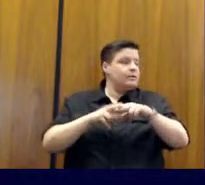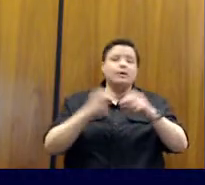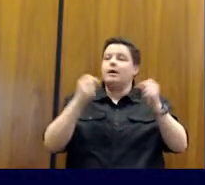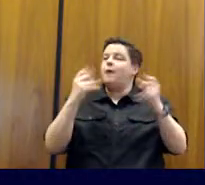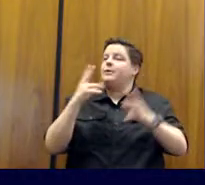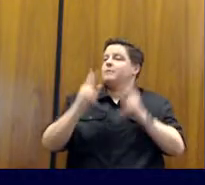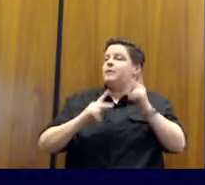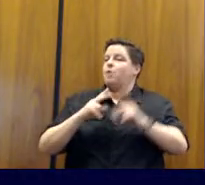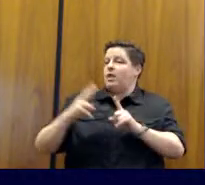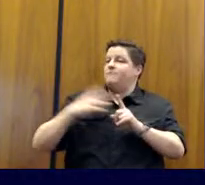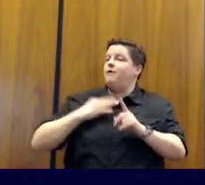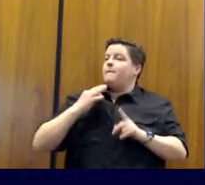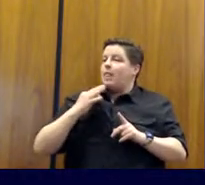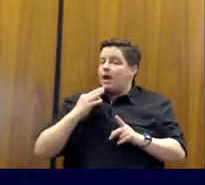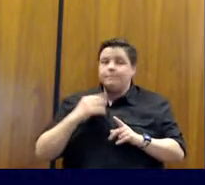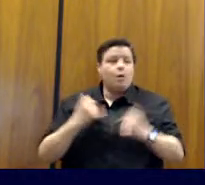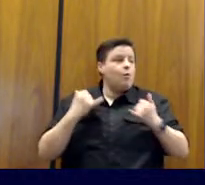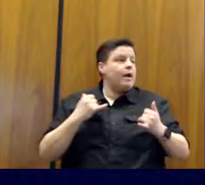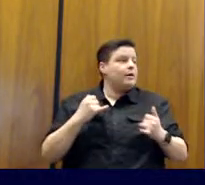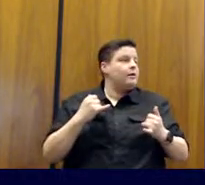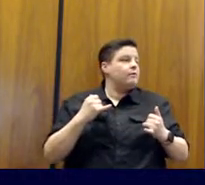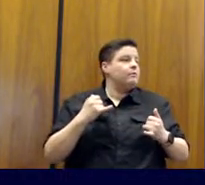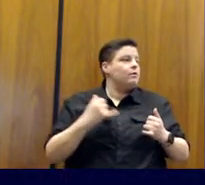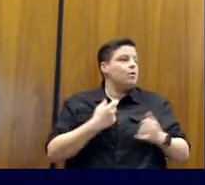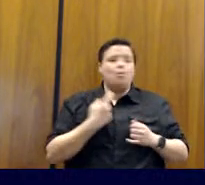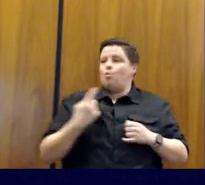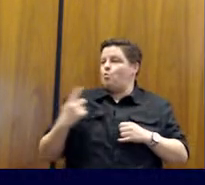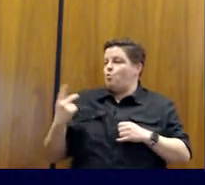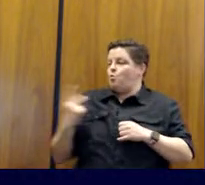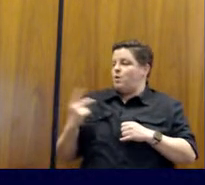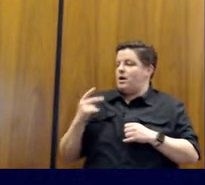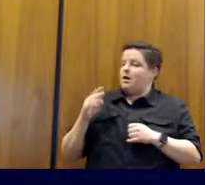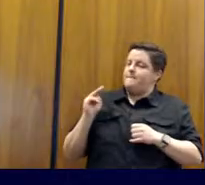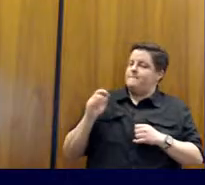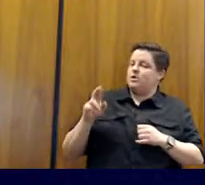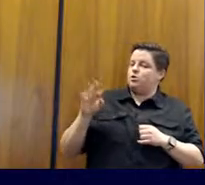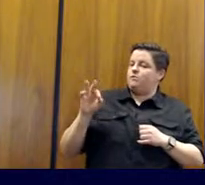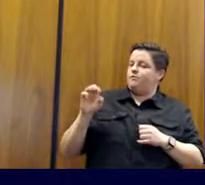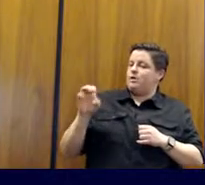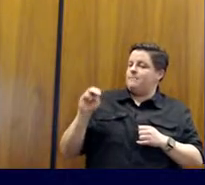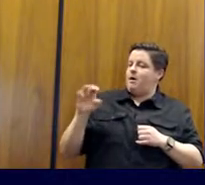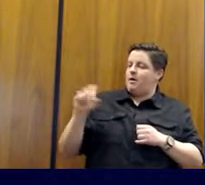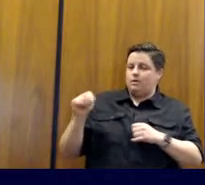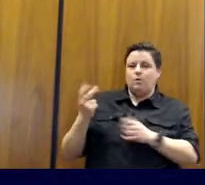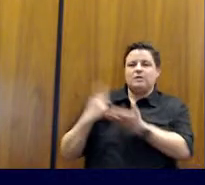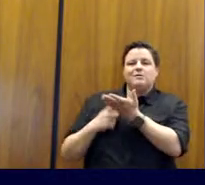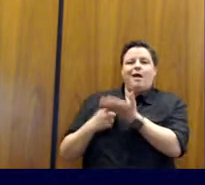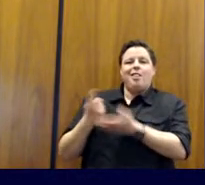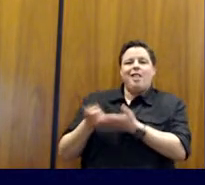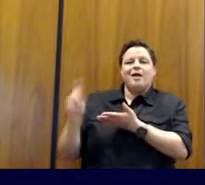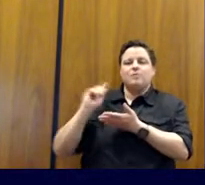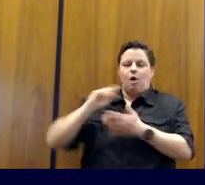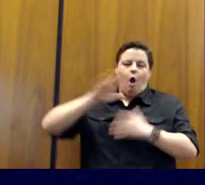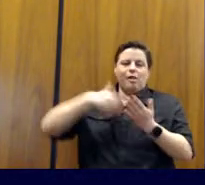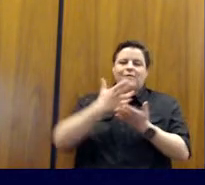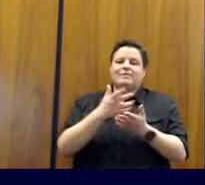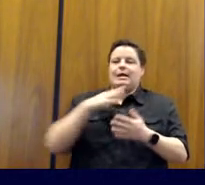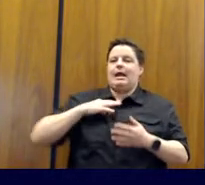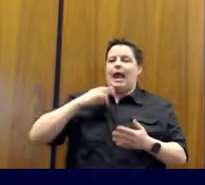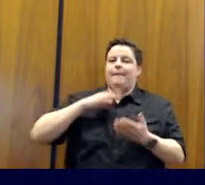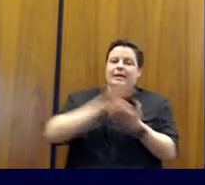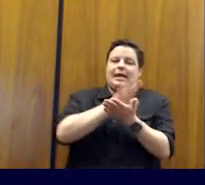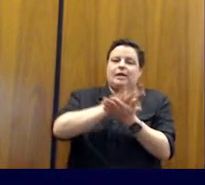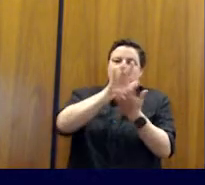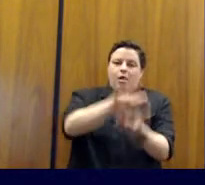had. Right now, Mr. Freeman and I had a conversation, I don't know, last week. They're taking all those applications. Mr. Winfrey and I have worked hard